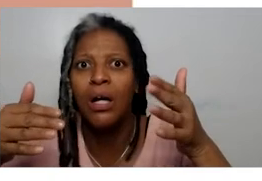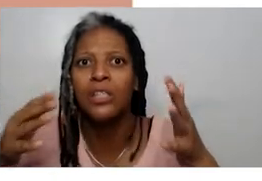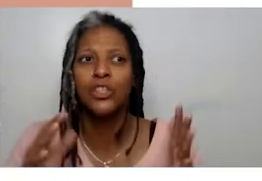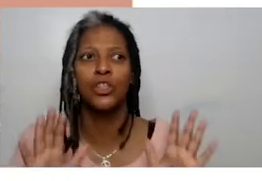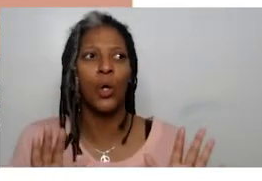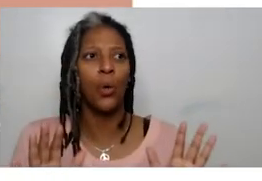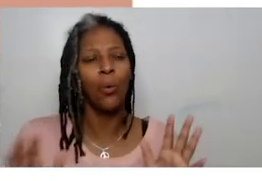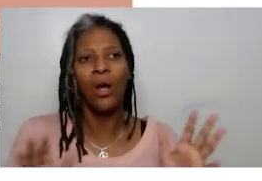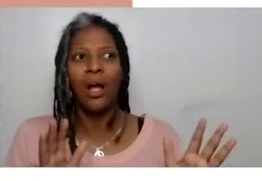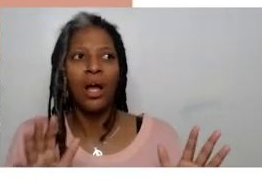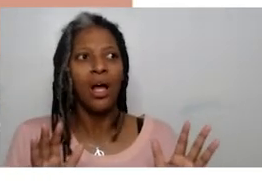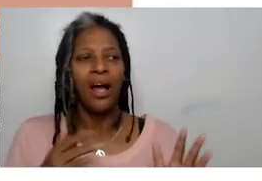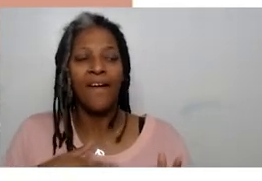space.